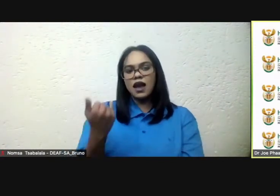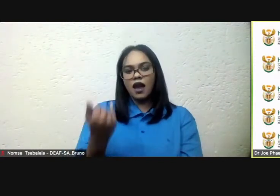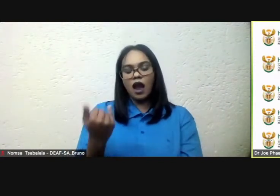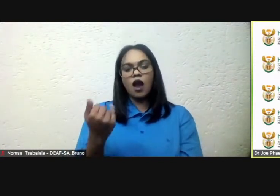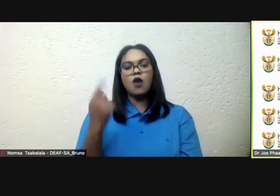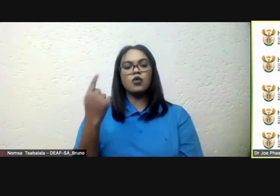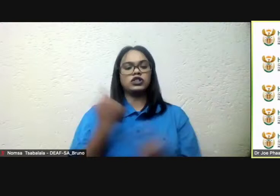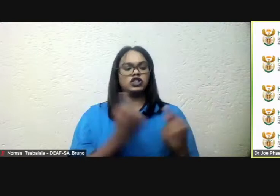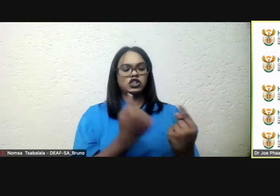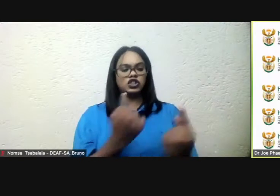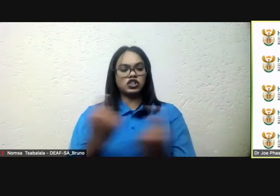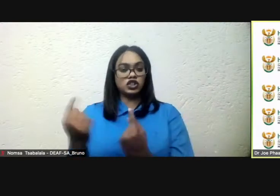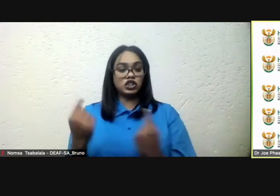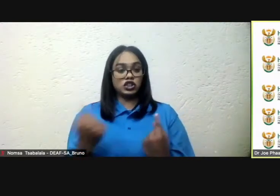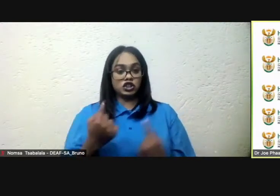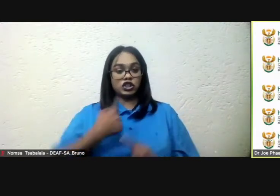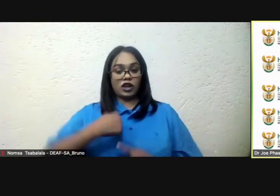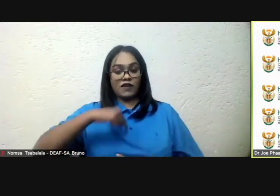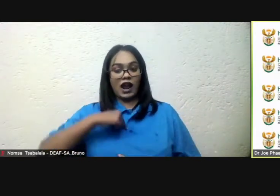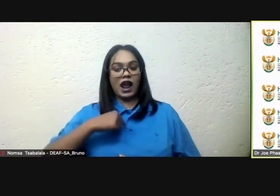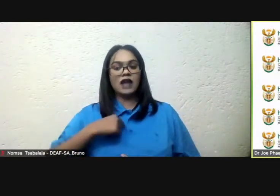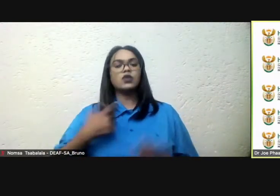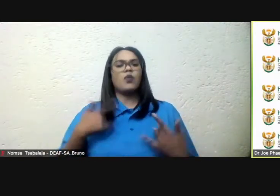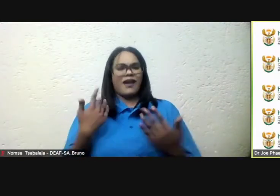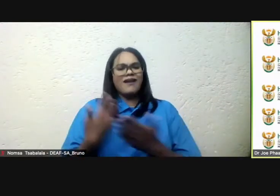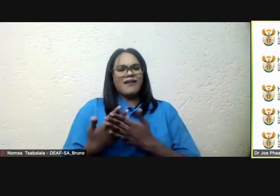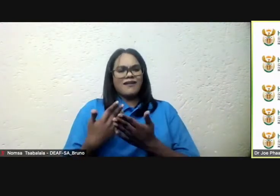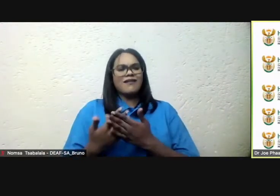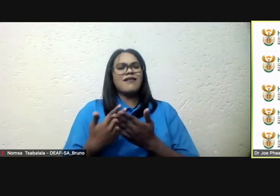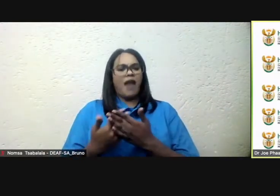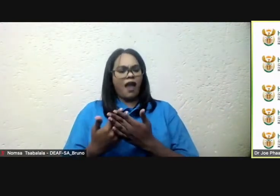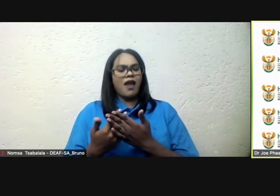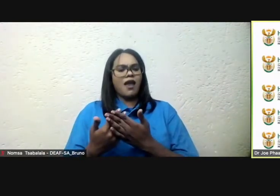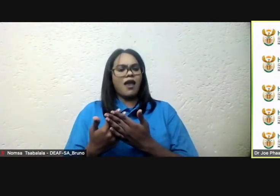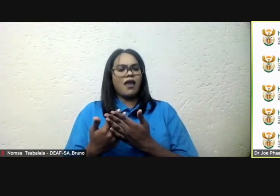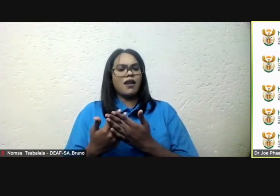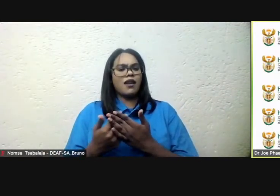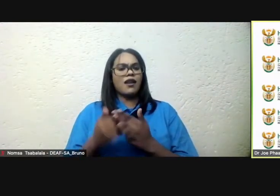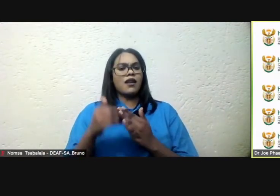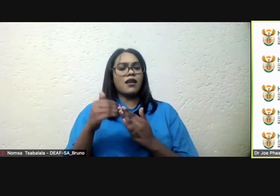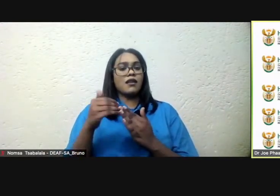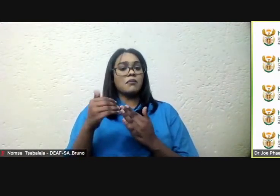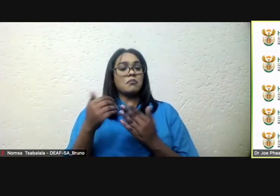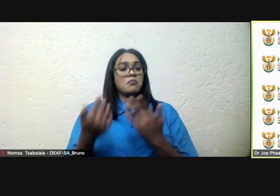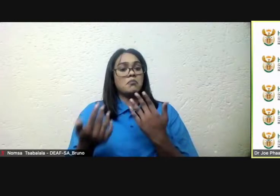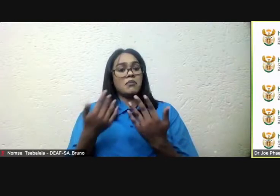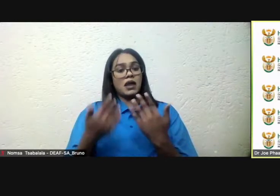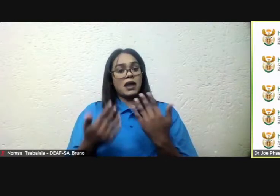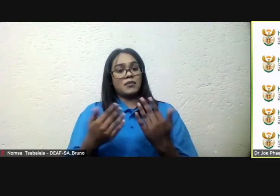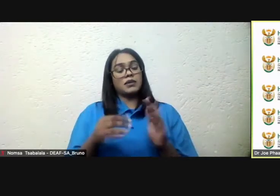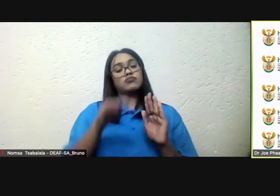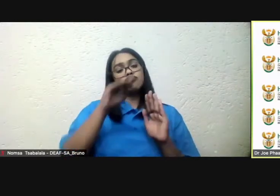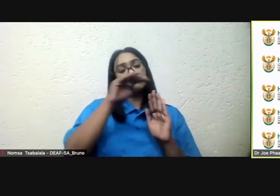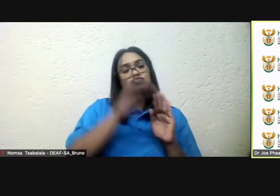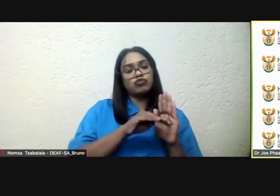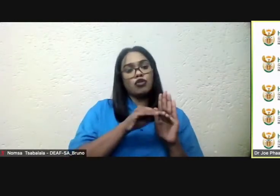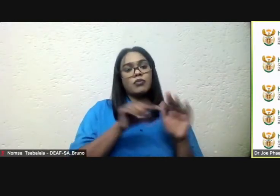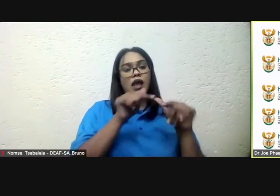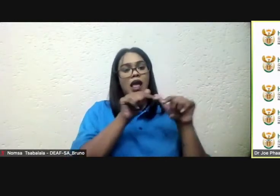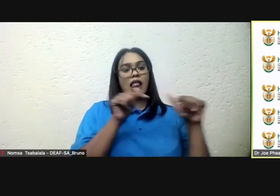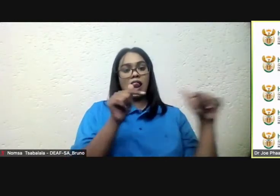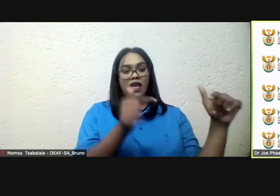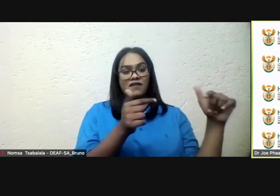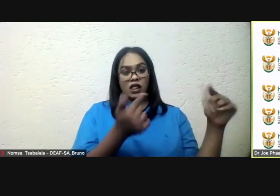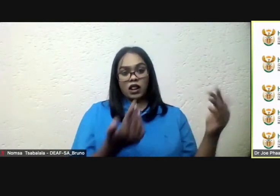and collectively, we could even reduce the level to which even sort of regulatory intervention could